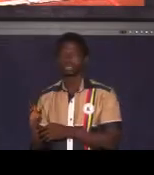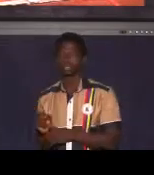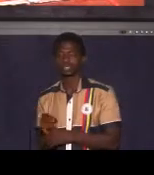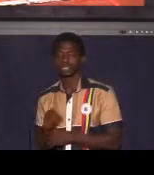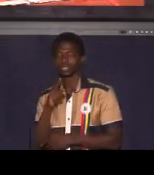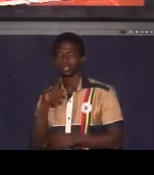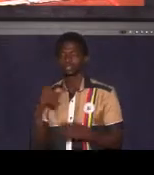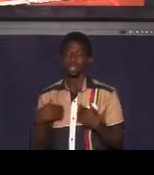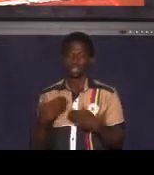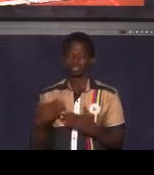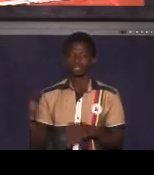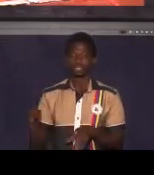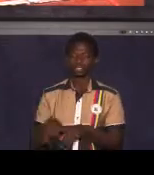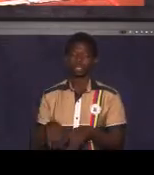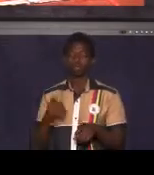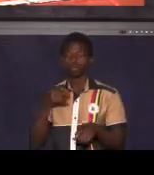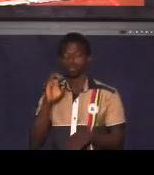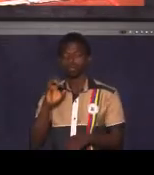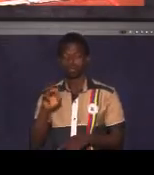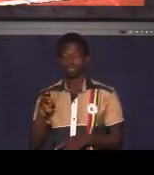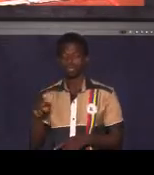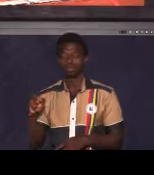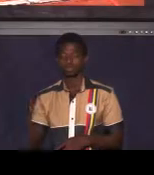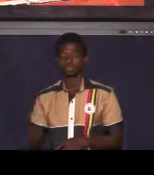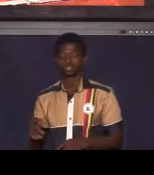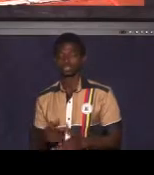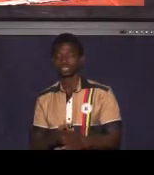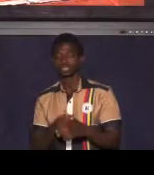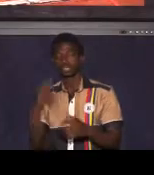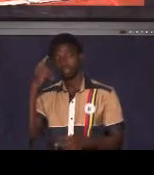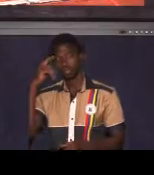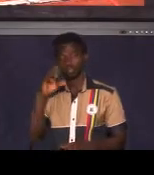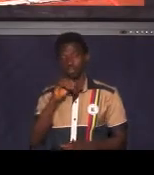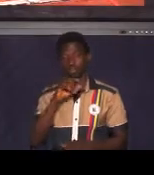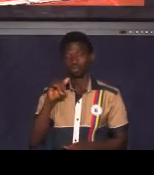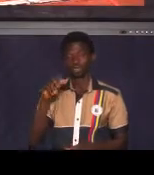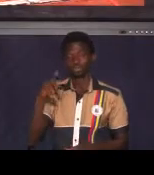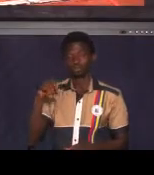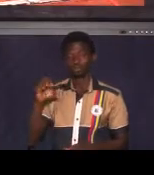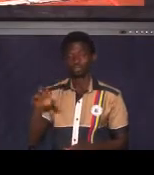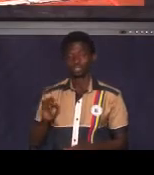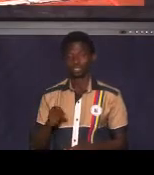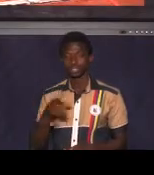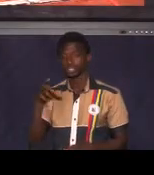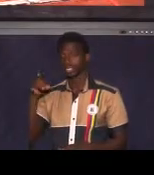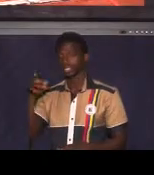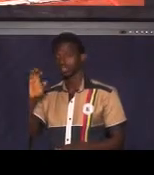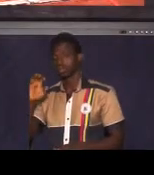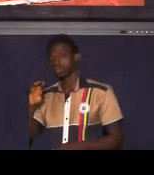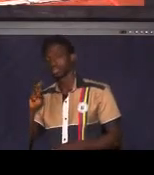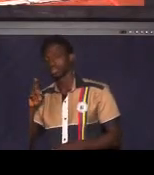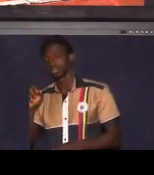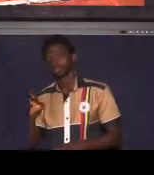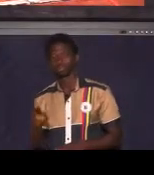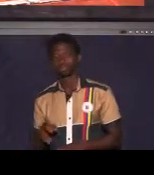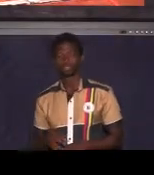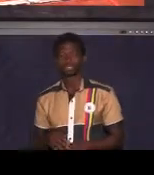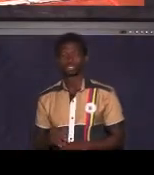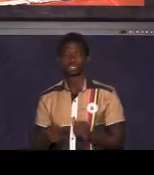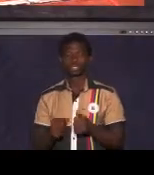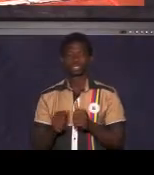meters. That's why you have things like the 100-meter race for the Olympics, 800 meters race, 200 meters